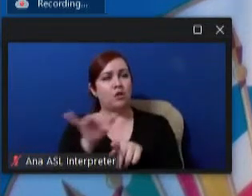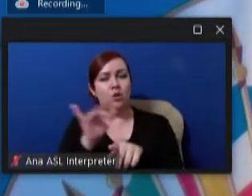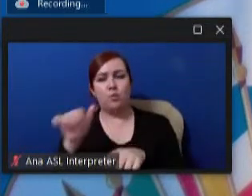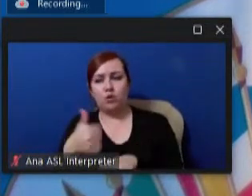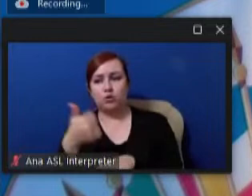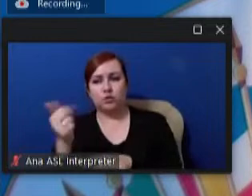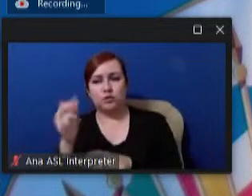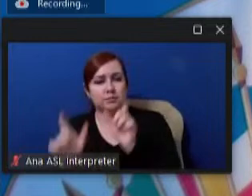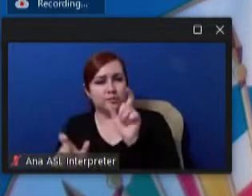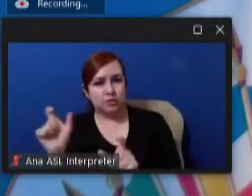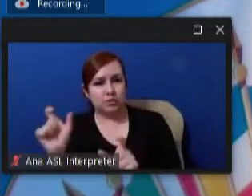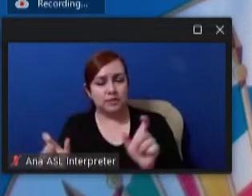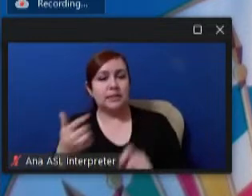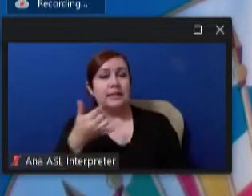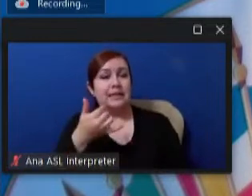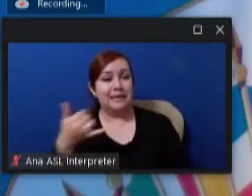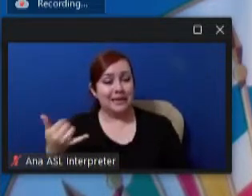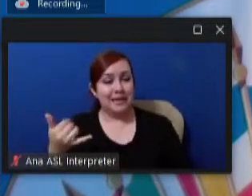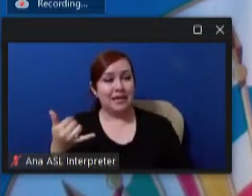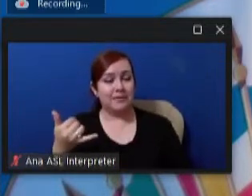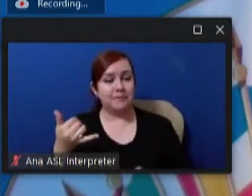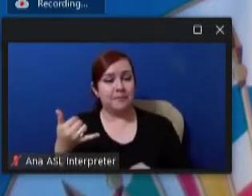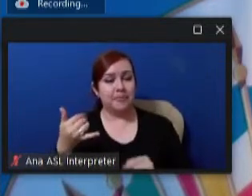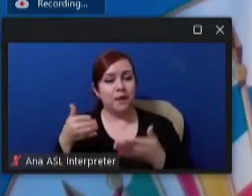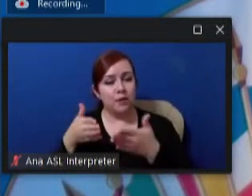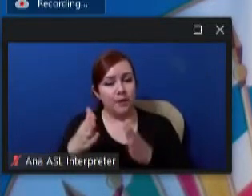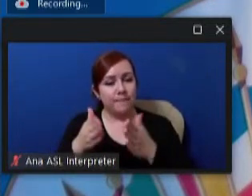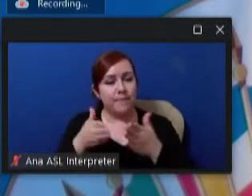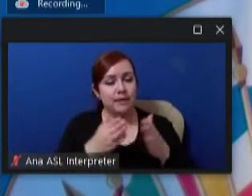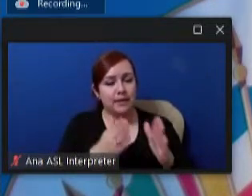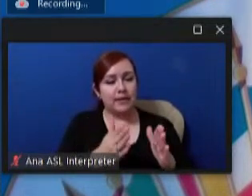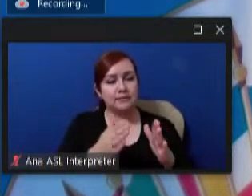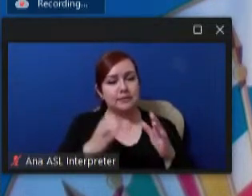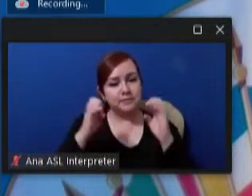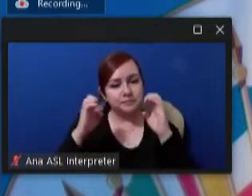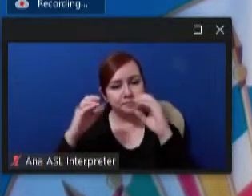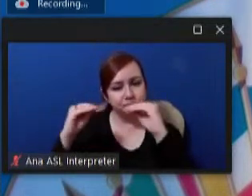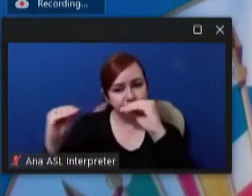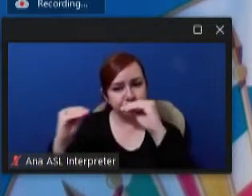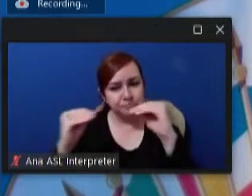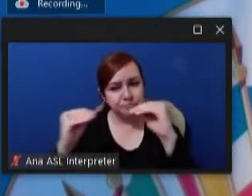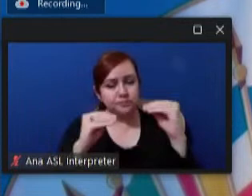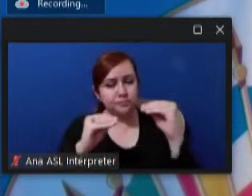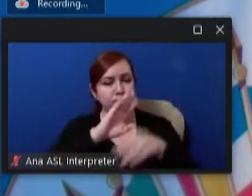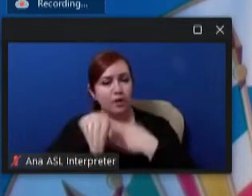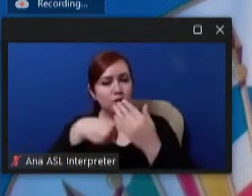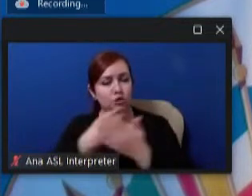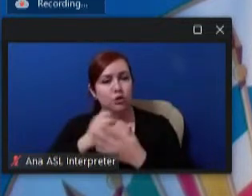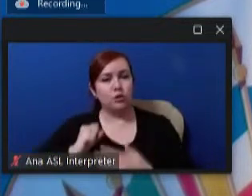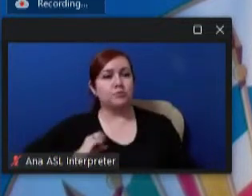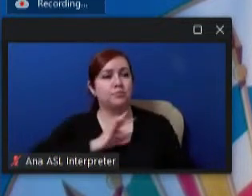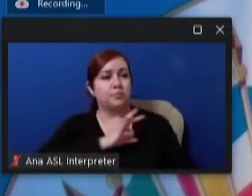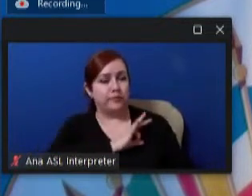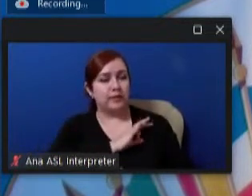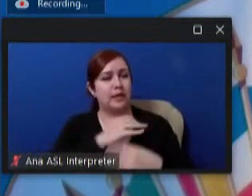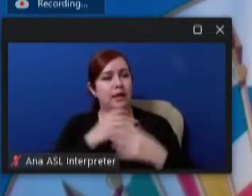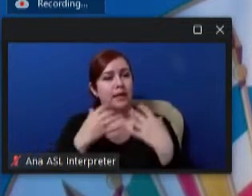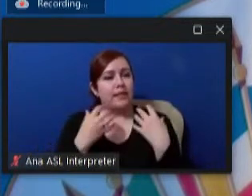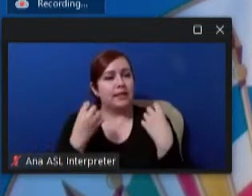have equal access to justice, as well as training for